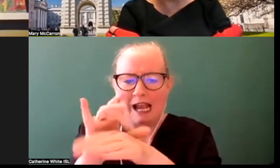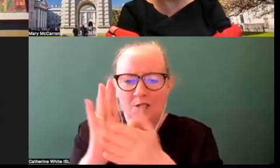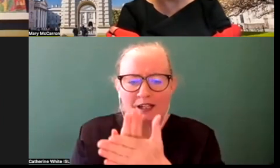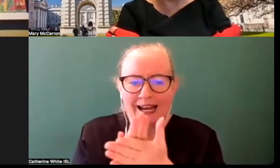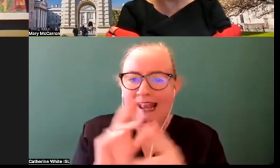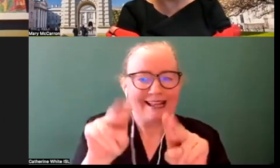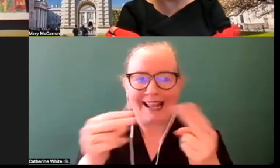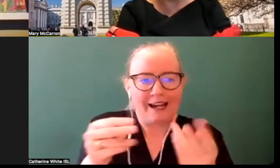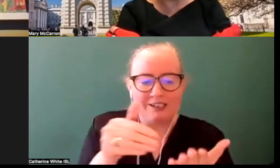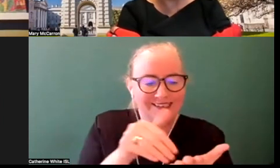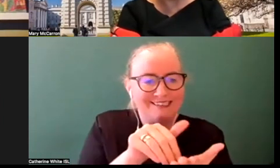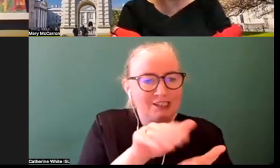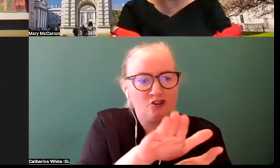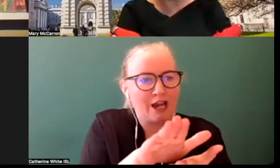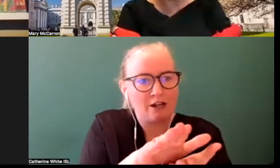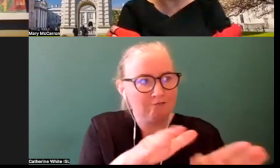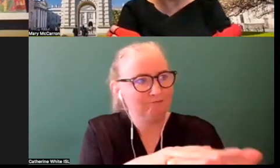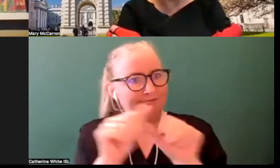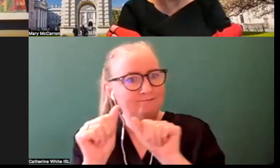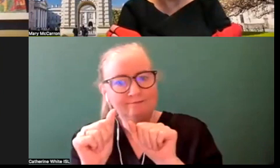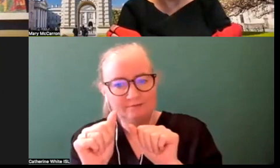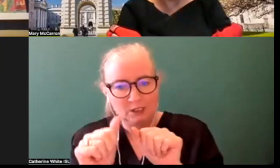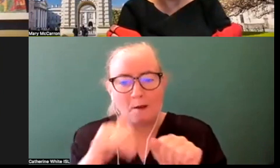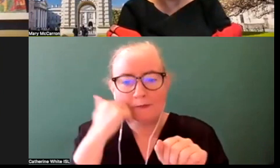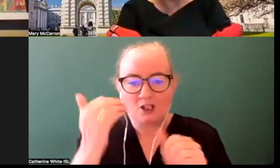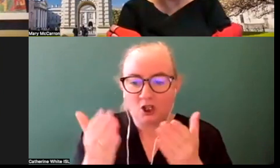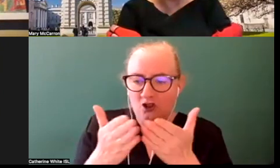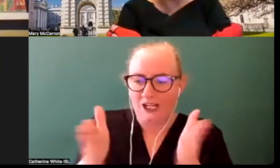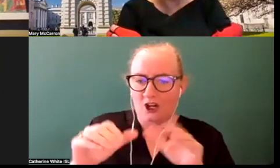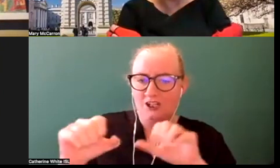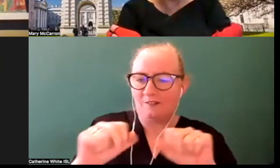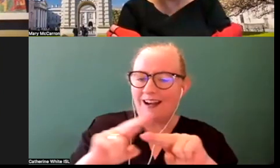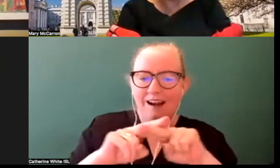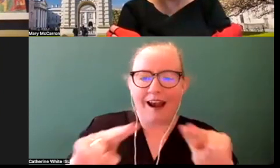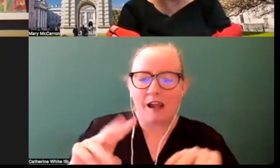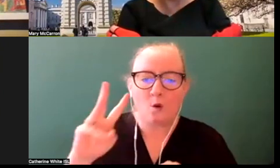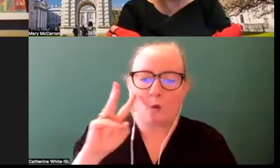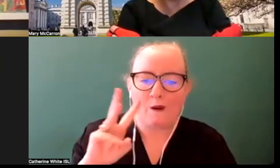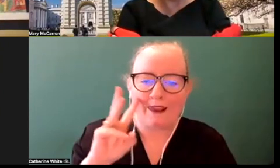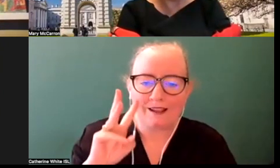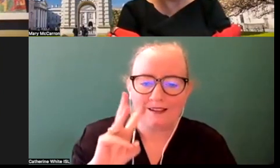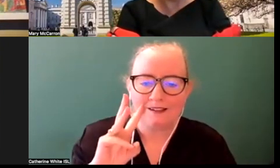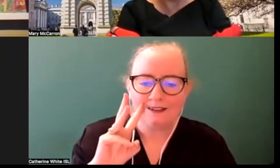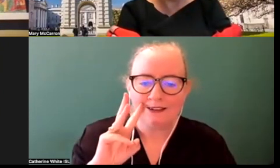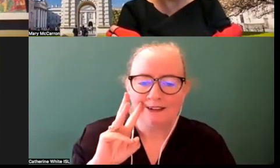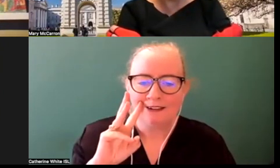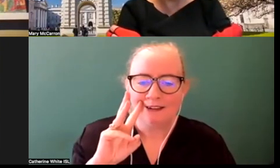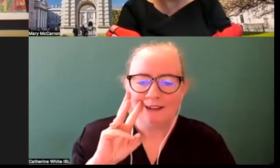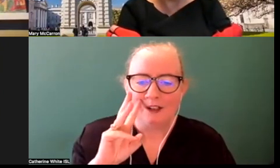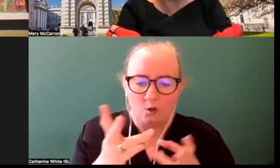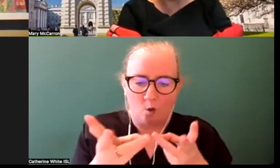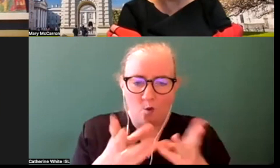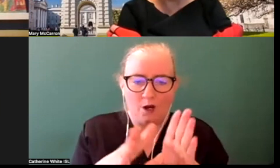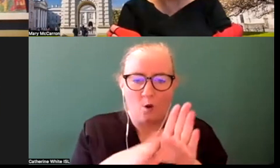discharged because the generic service wasn't willing to put to liaise and to work with the